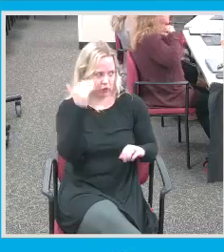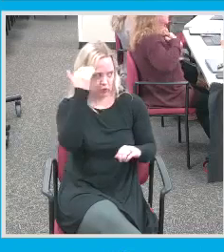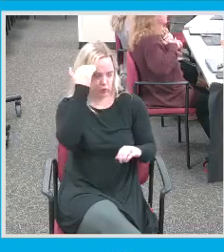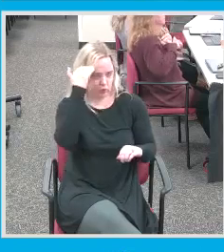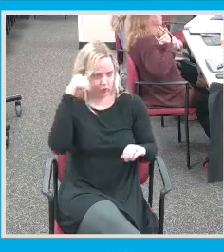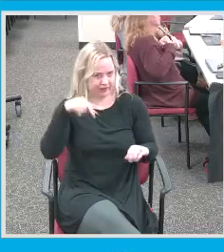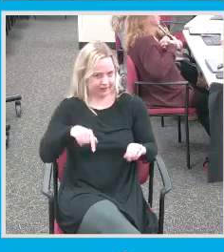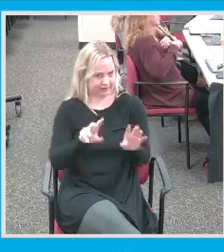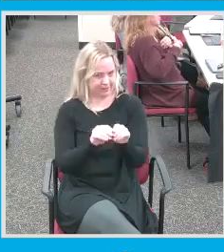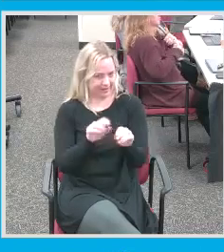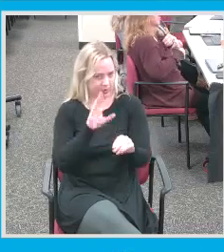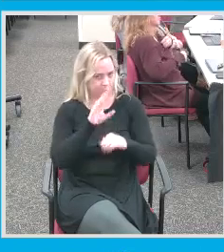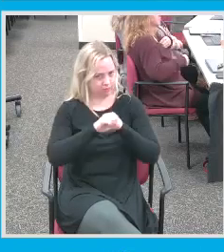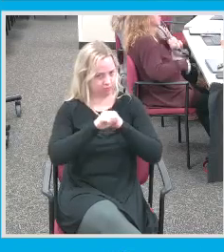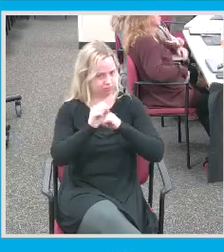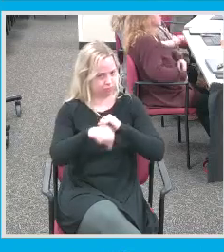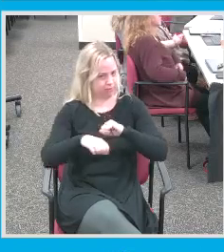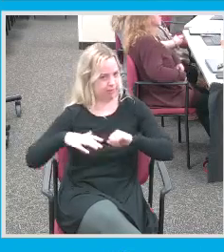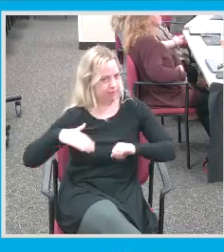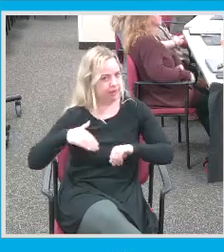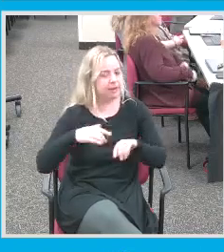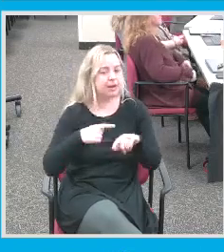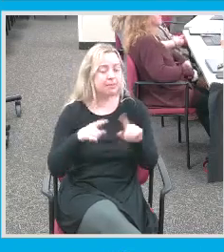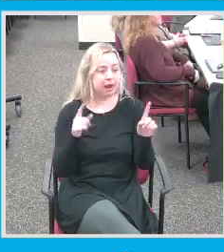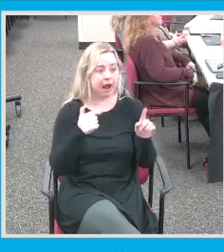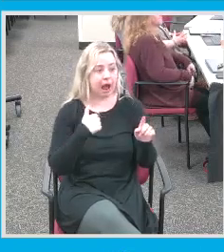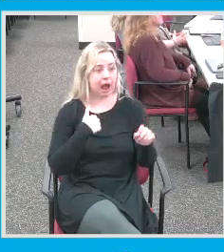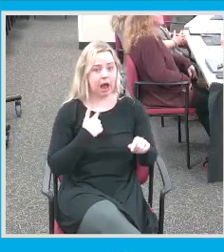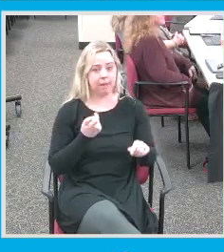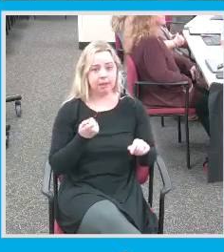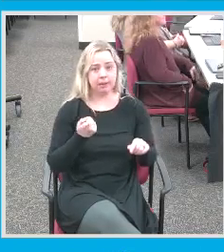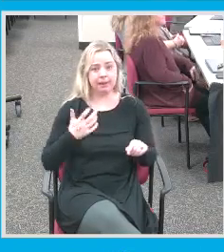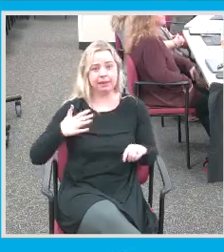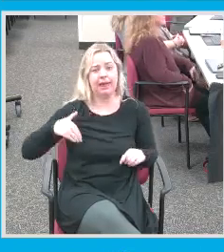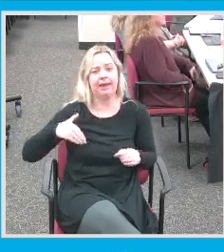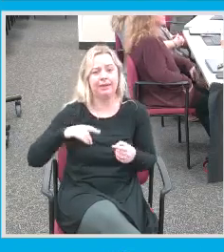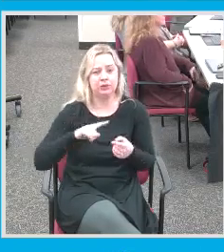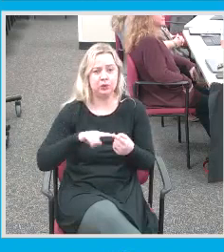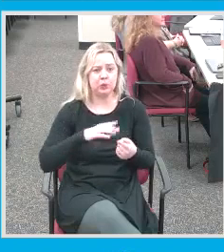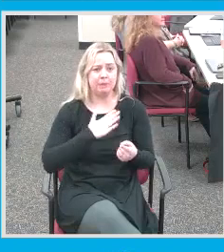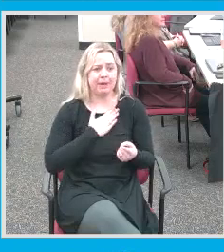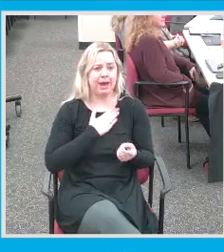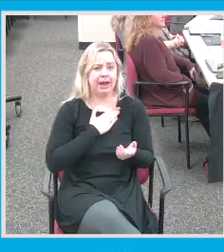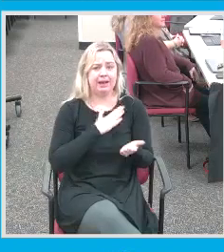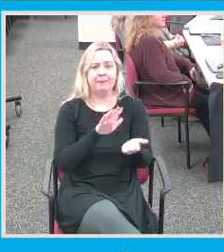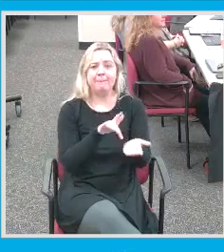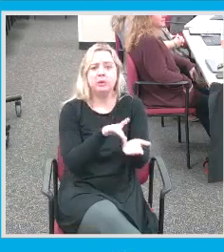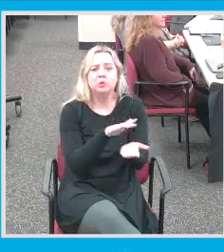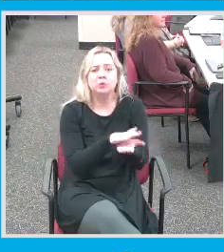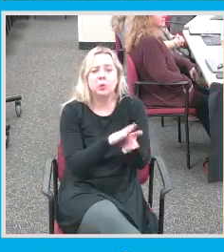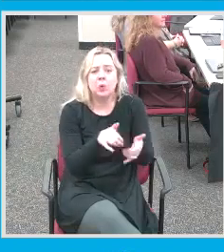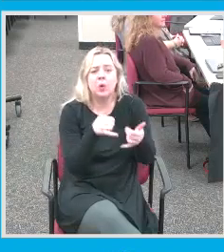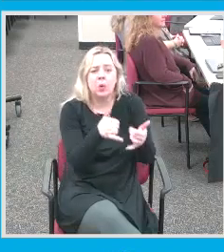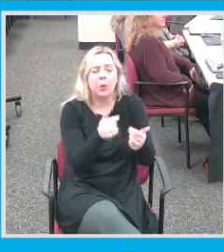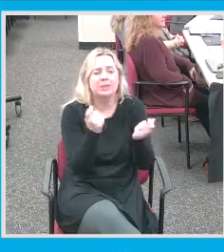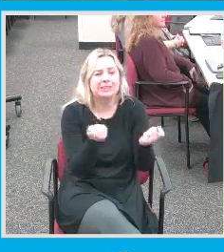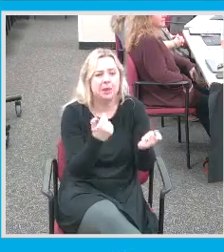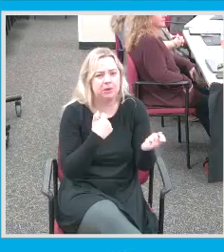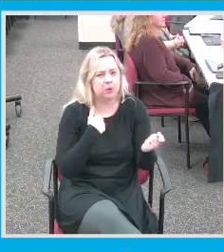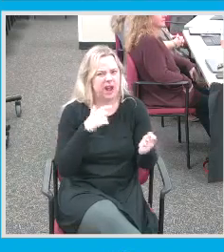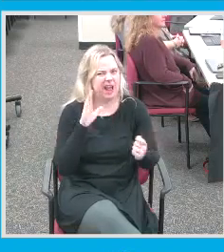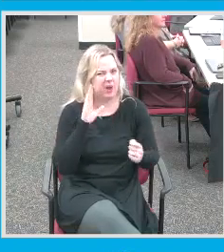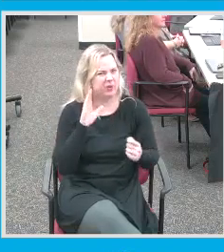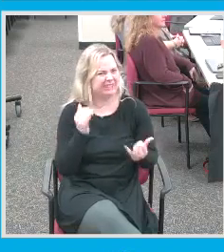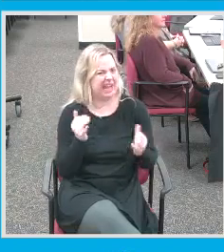I've got a middle school awards ceremony that I am late to, so I'm going to head that direction. But my Deputy Chief Medical